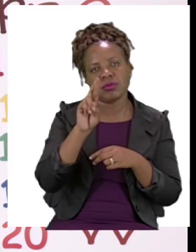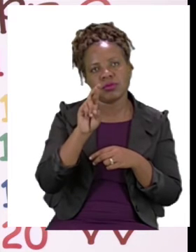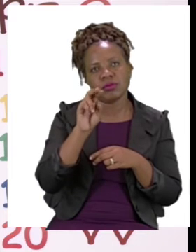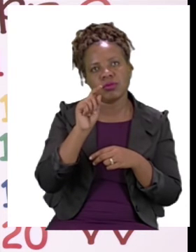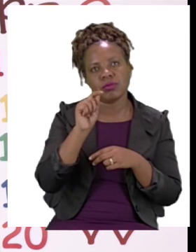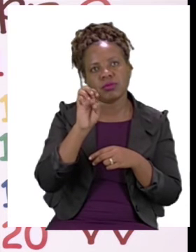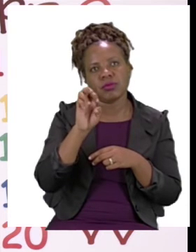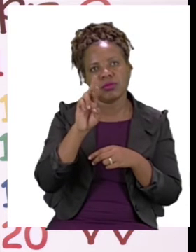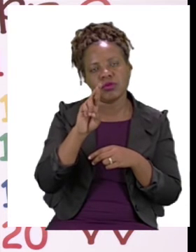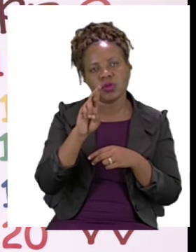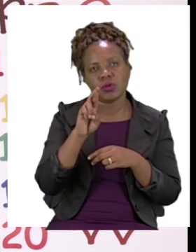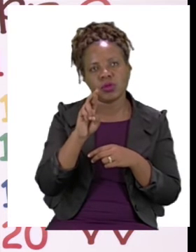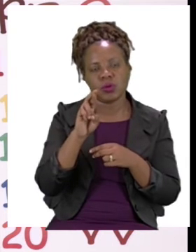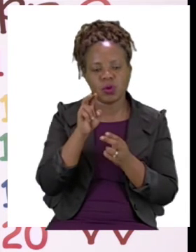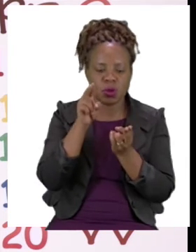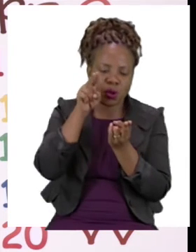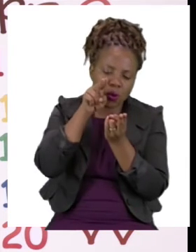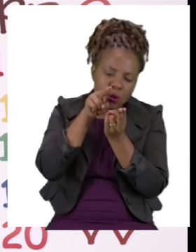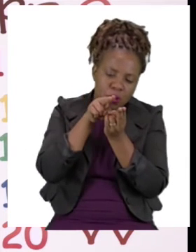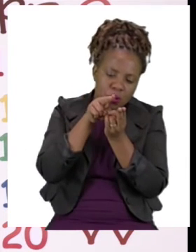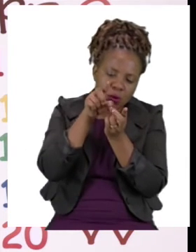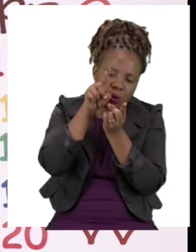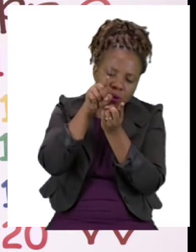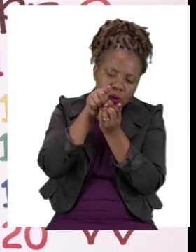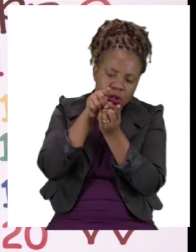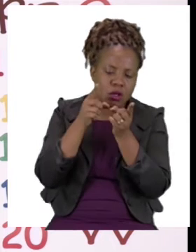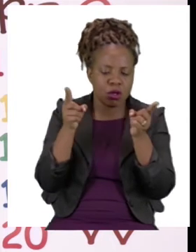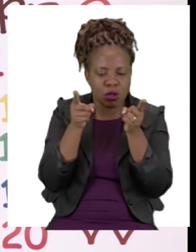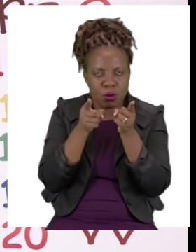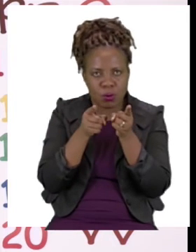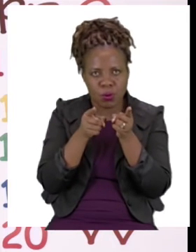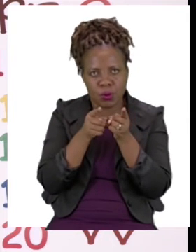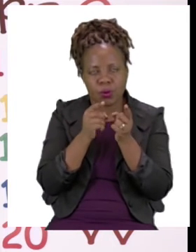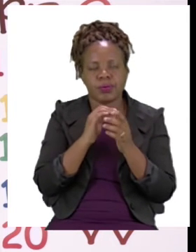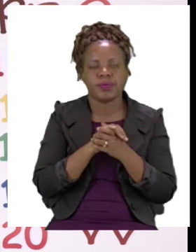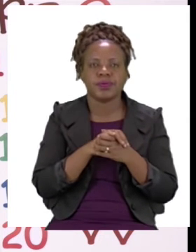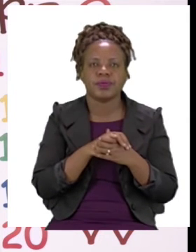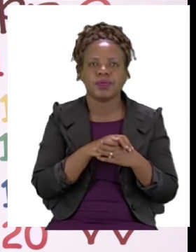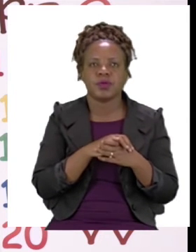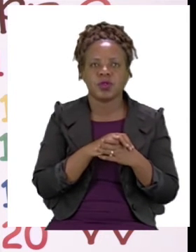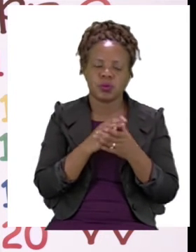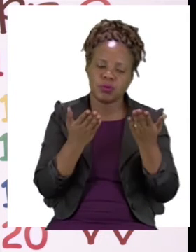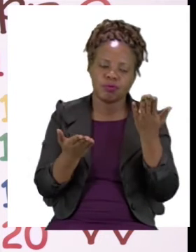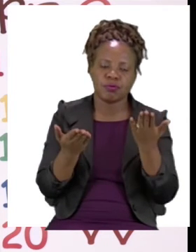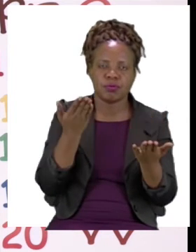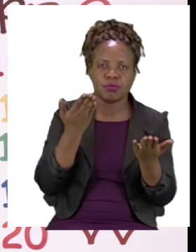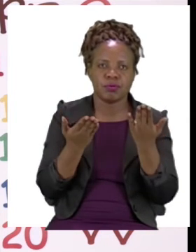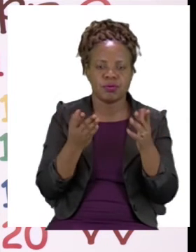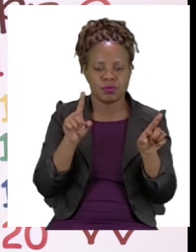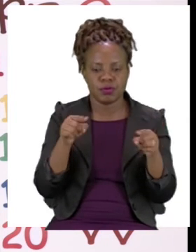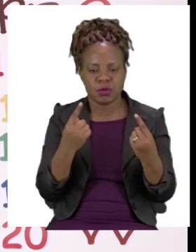or upright this way. So when we're comparing things, we know that shorter means